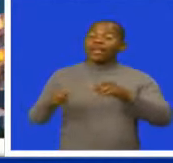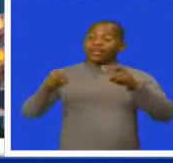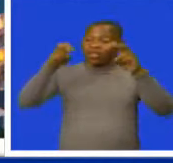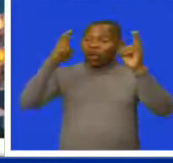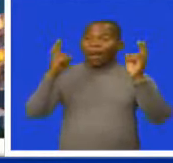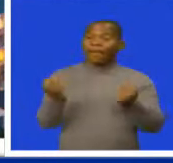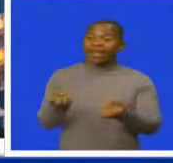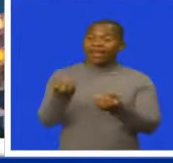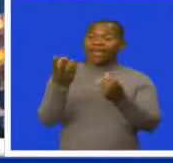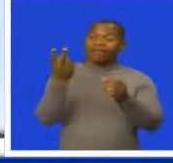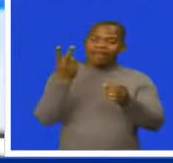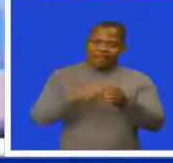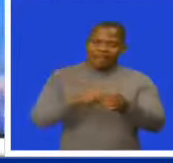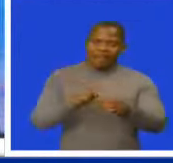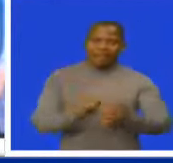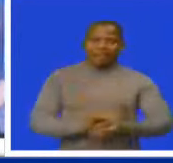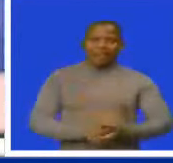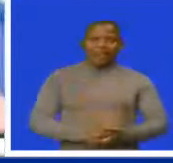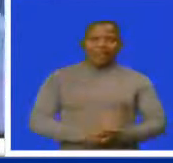lomuhla.